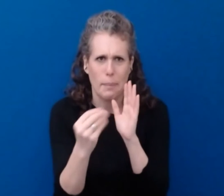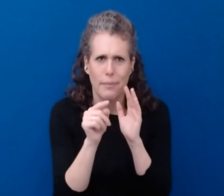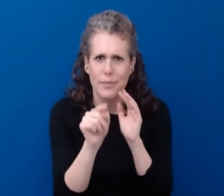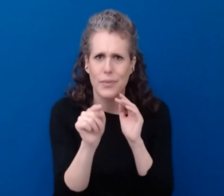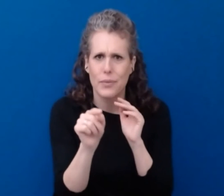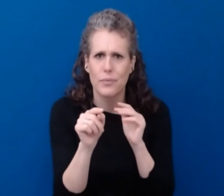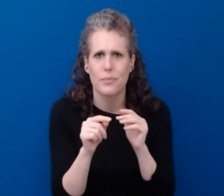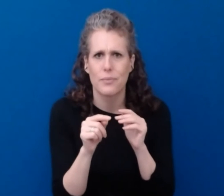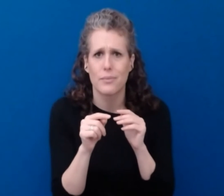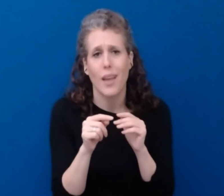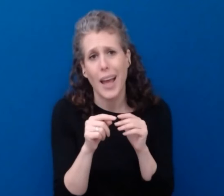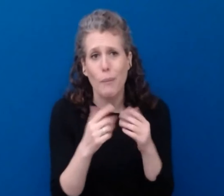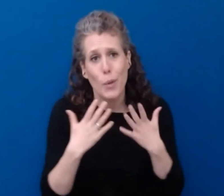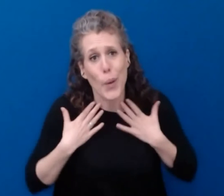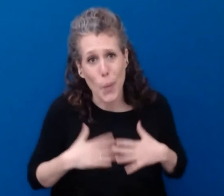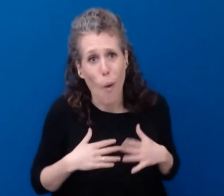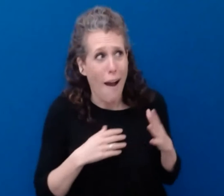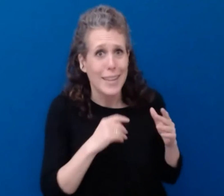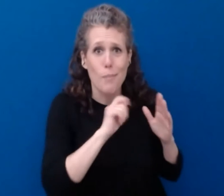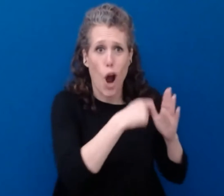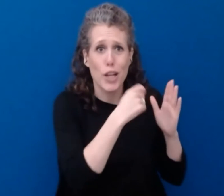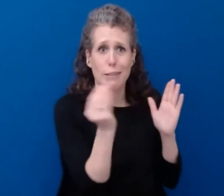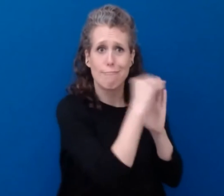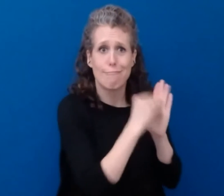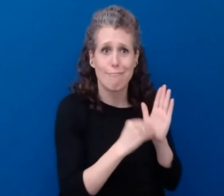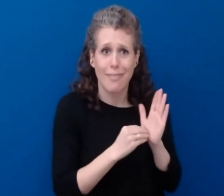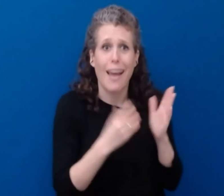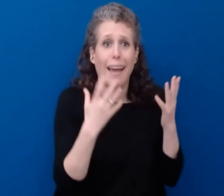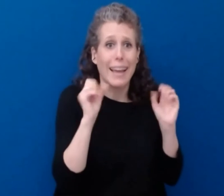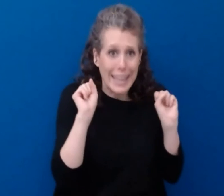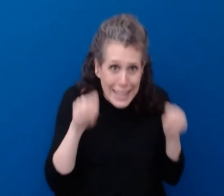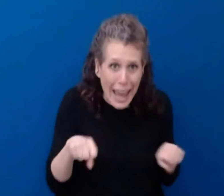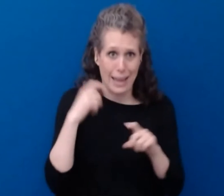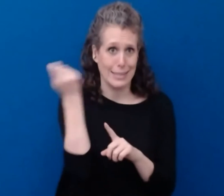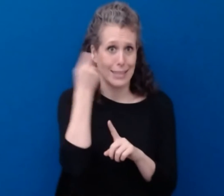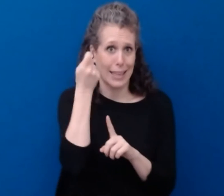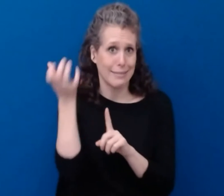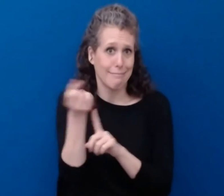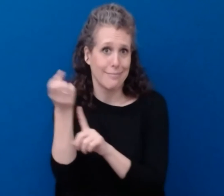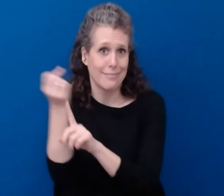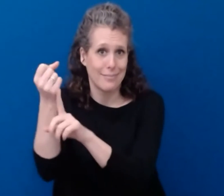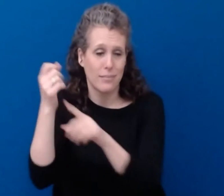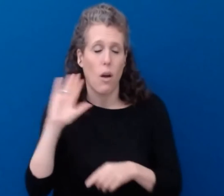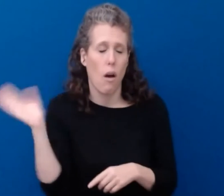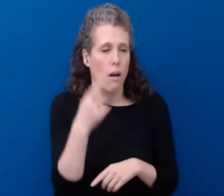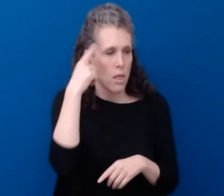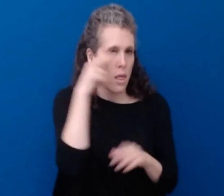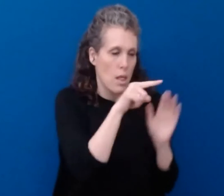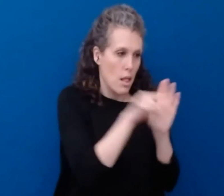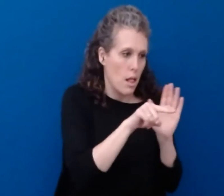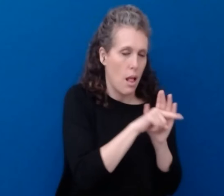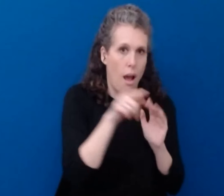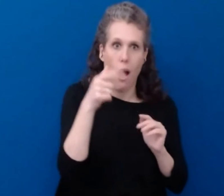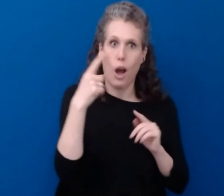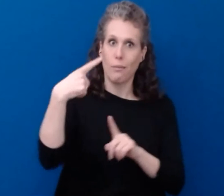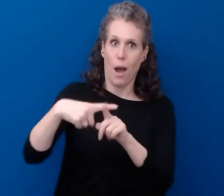to have a good example showing that it can be done in a good way. Otherwise, everything becomes sort of focusing on problems. So thank you for